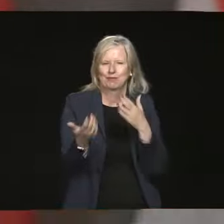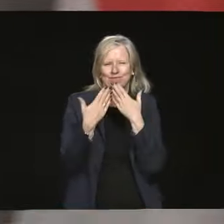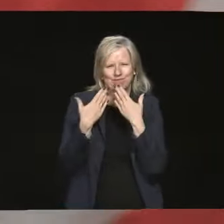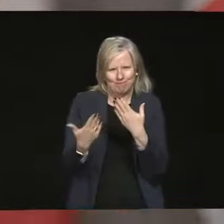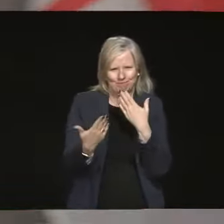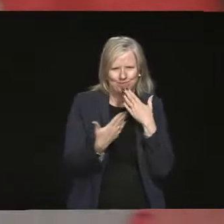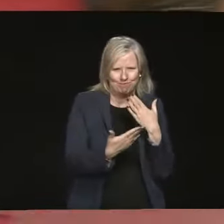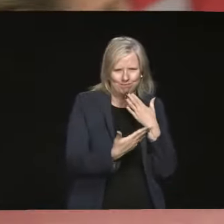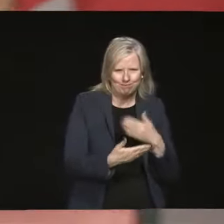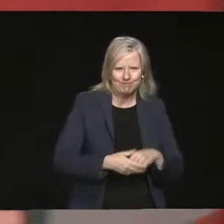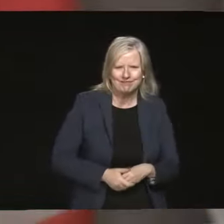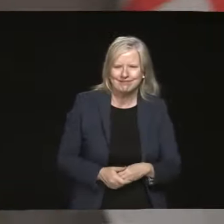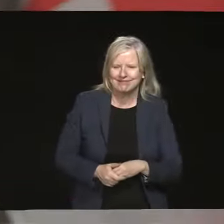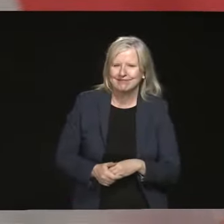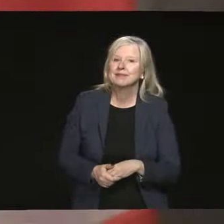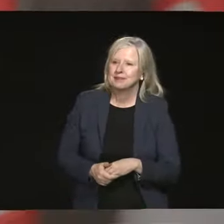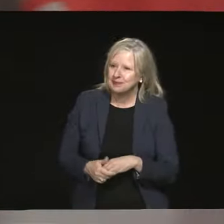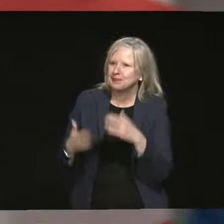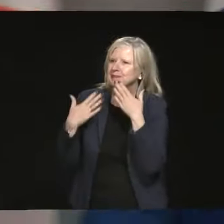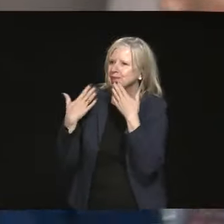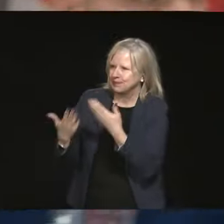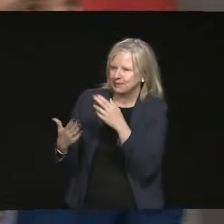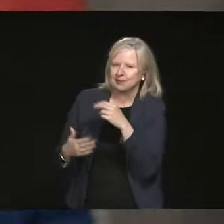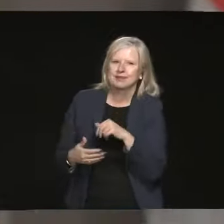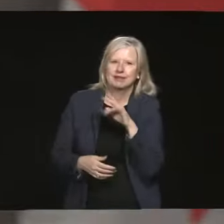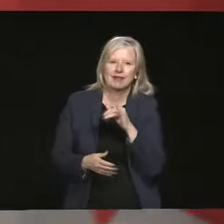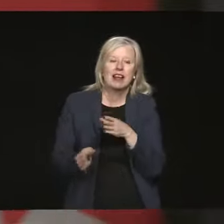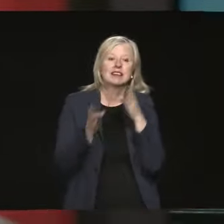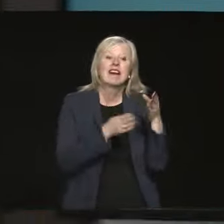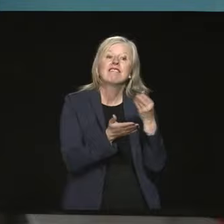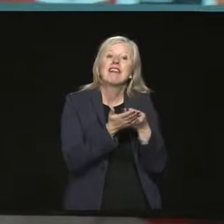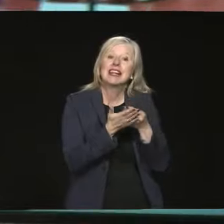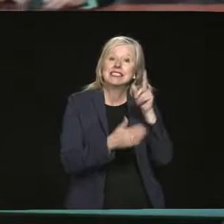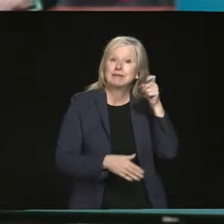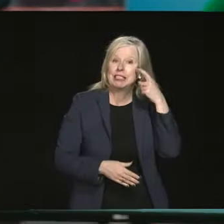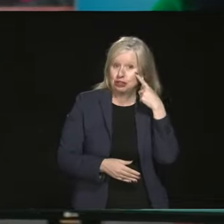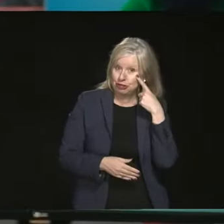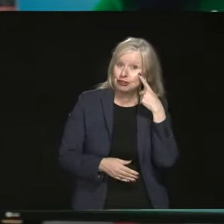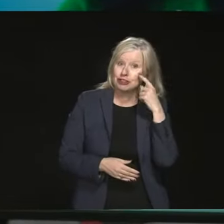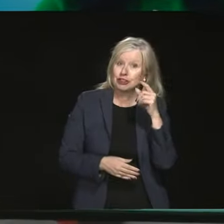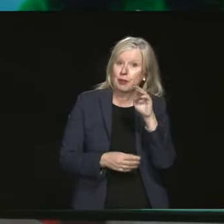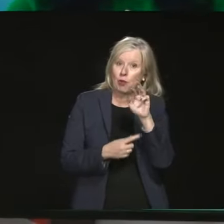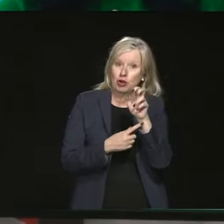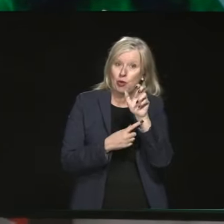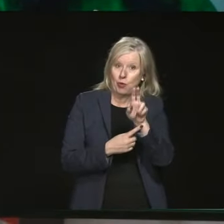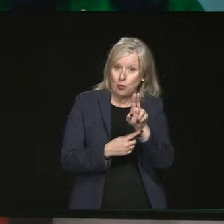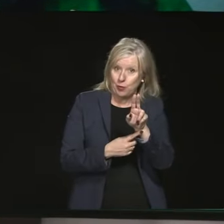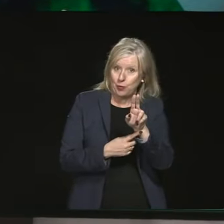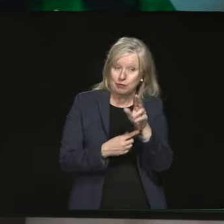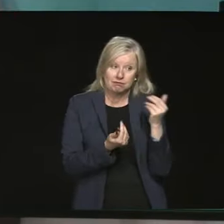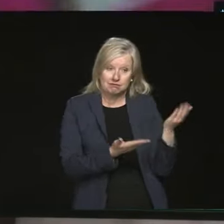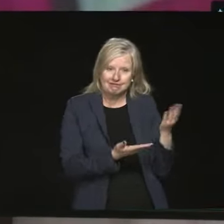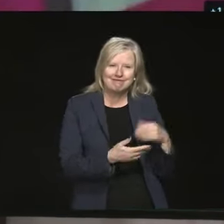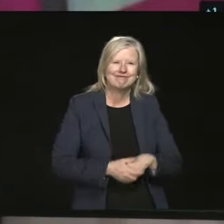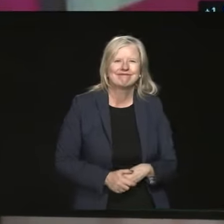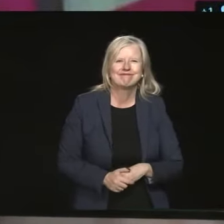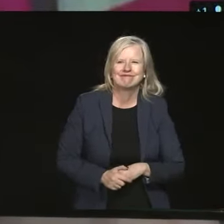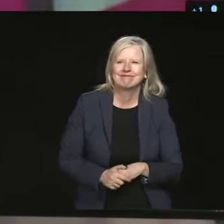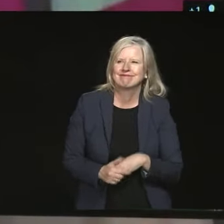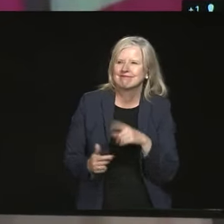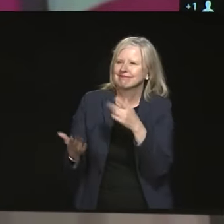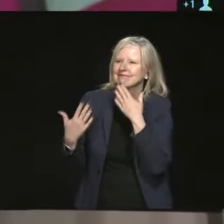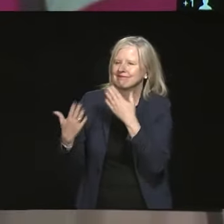now we will hear from our Finance Minister, Bill Morneau. Bill, please. Well, thanks, Christia. Good afternoon to everyone.